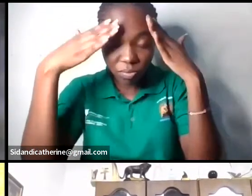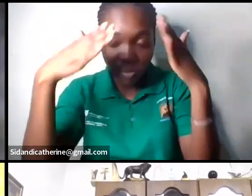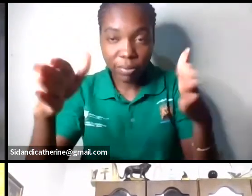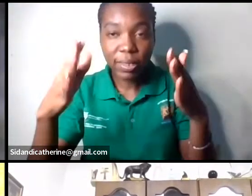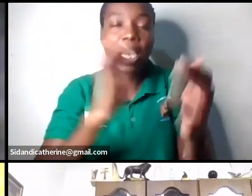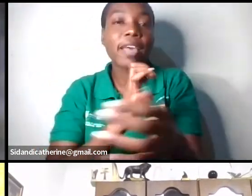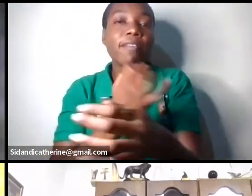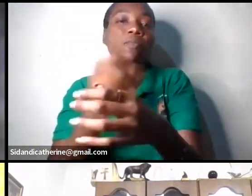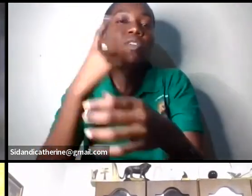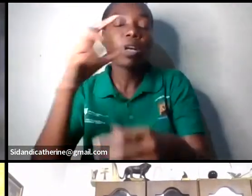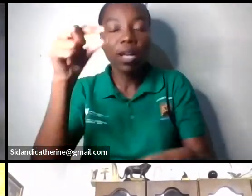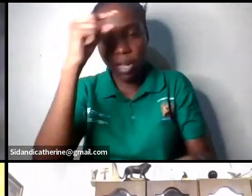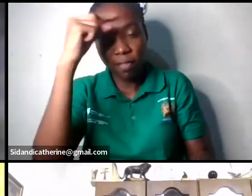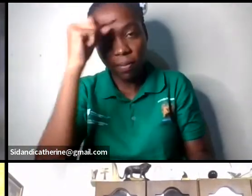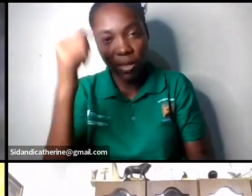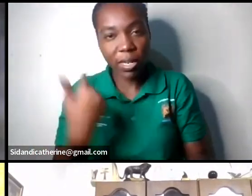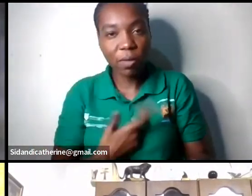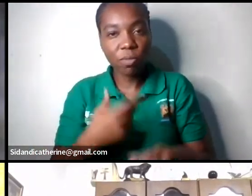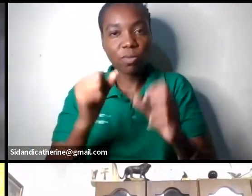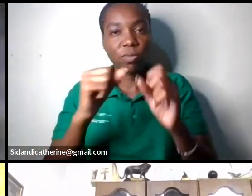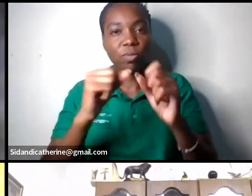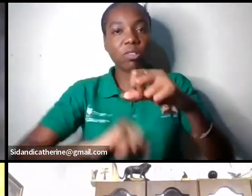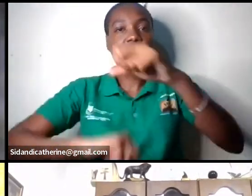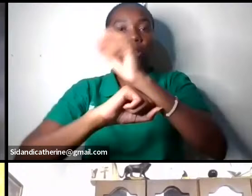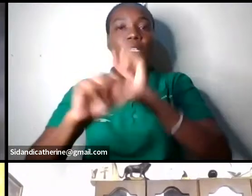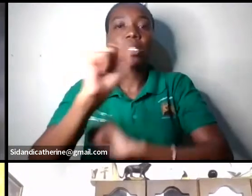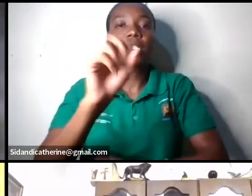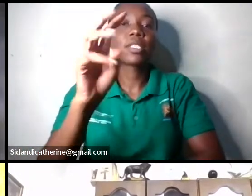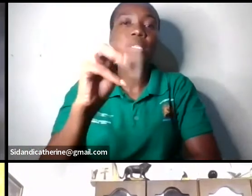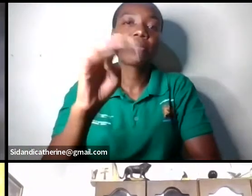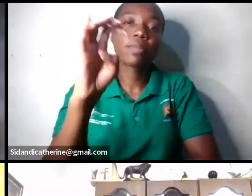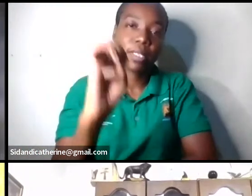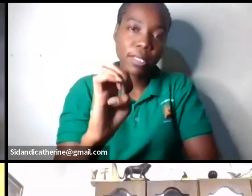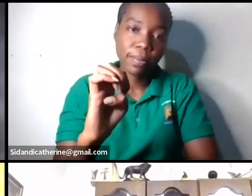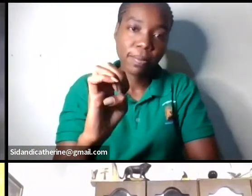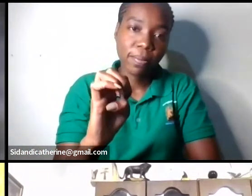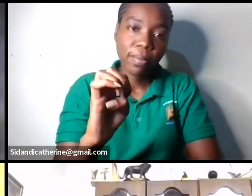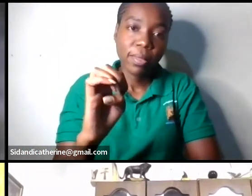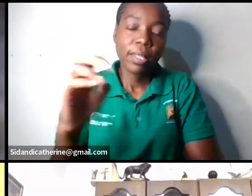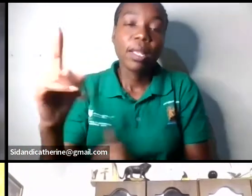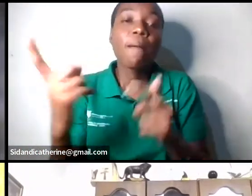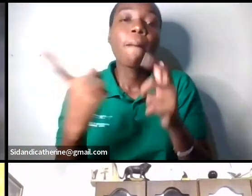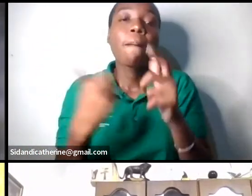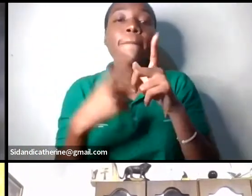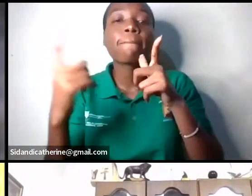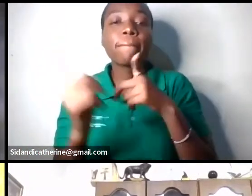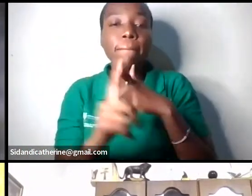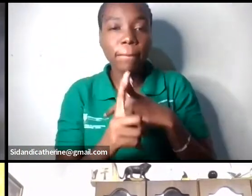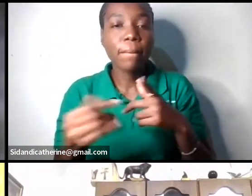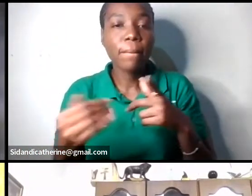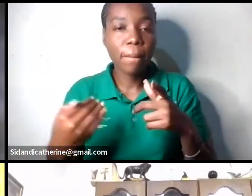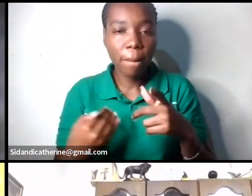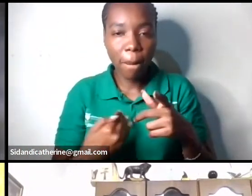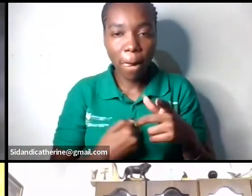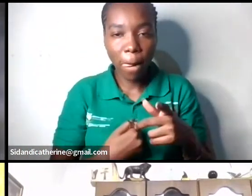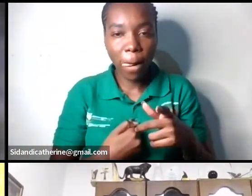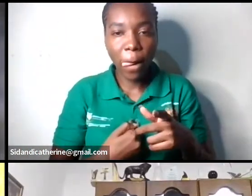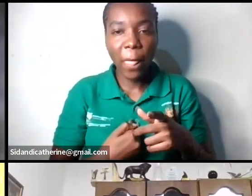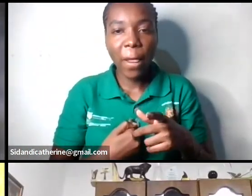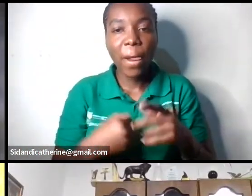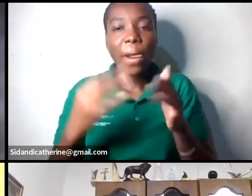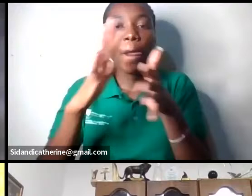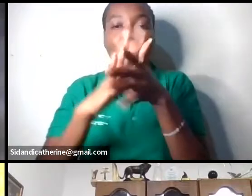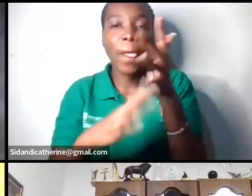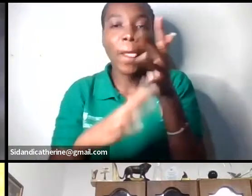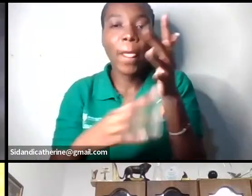to make sure they support SMEs. We also need to look more into collaboration and networking. We don't network